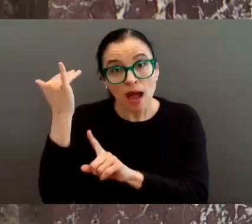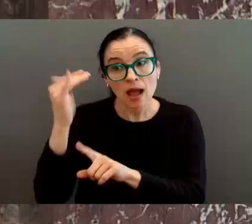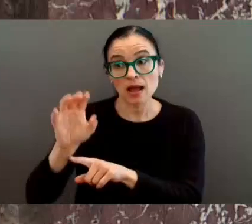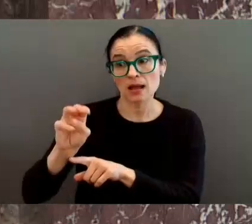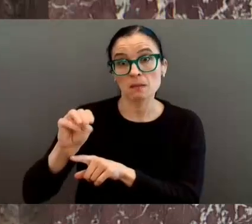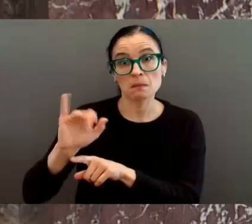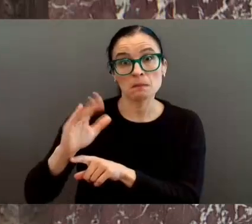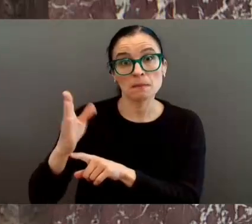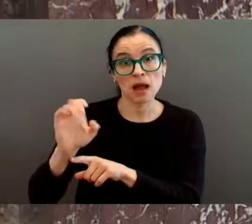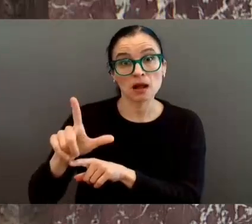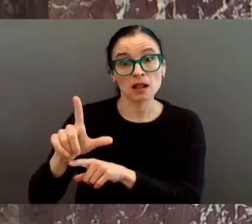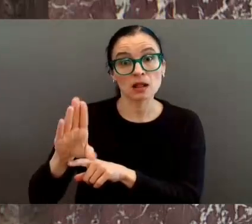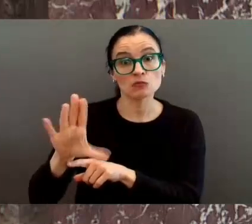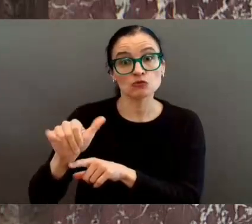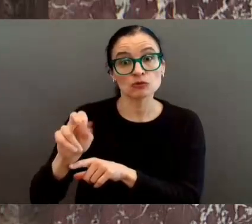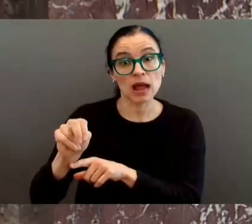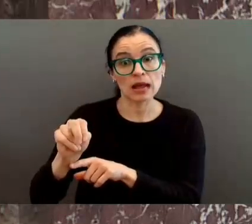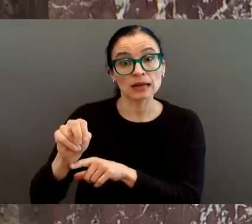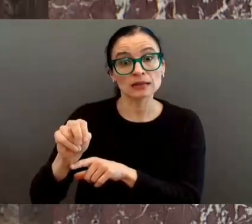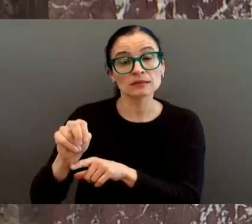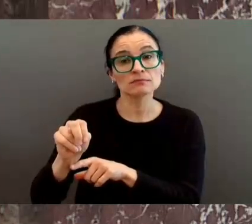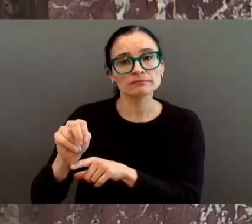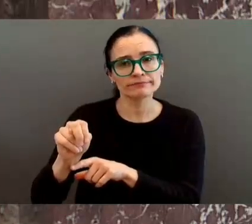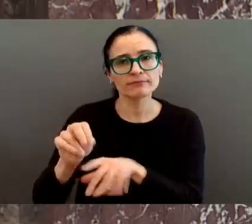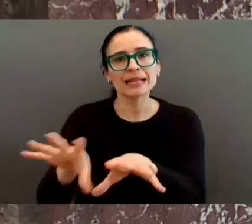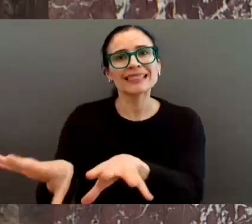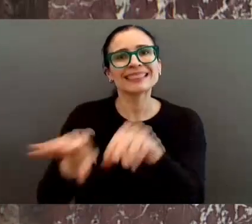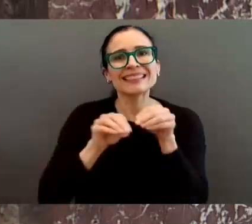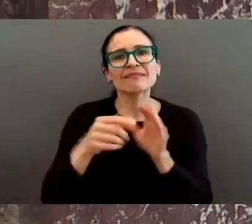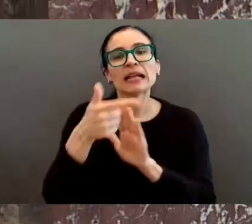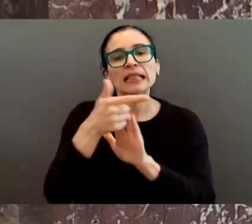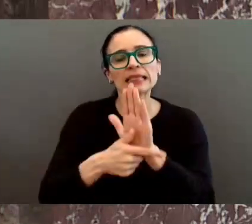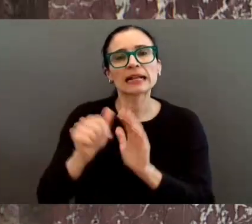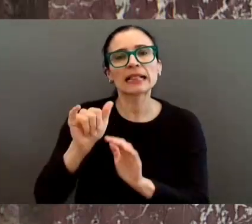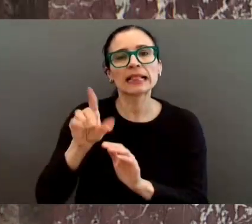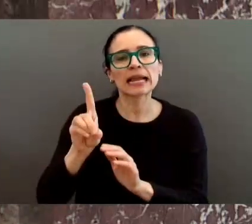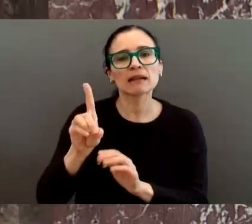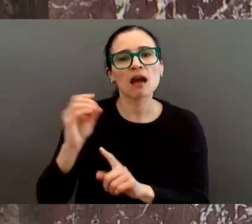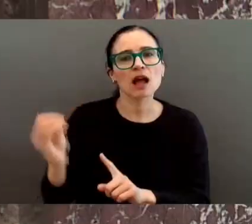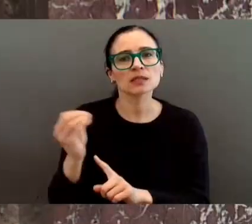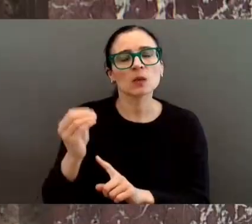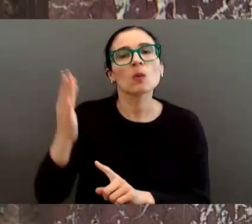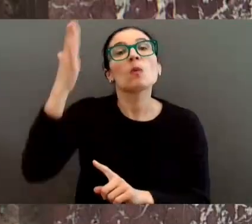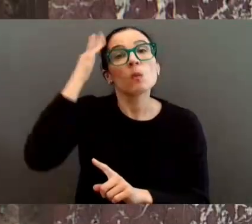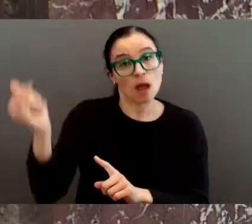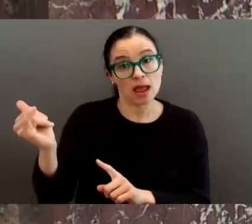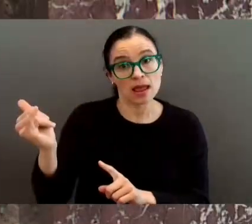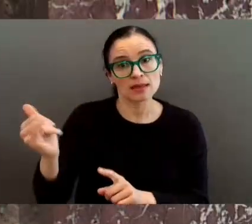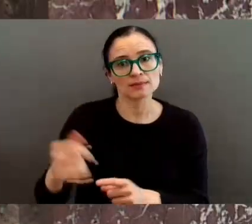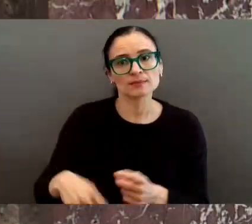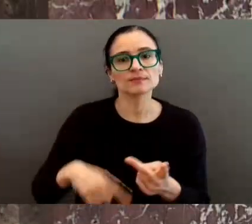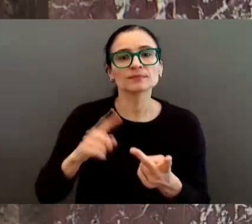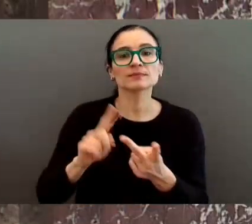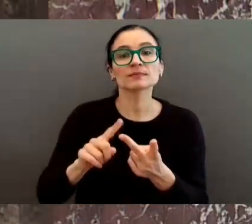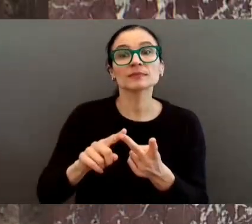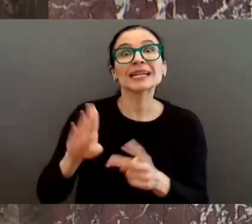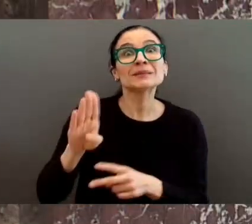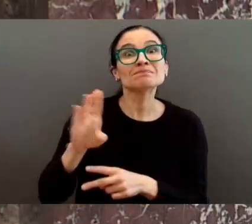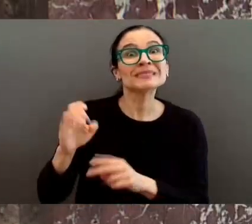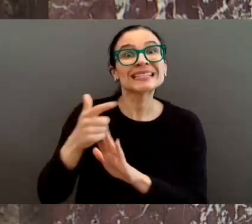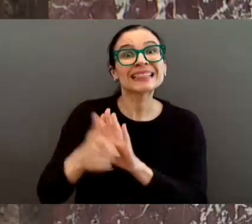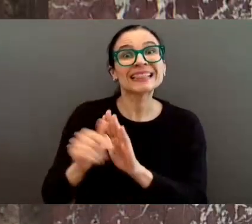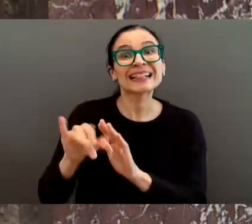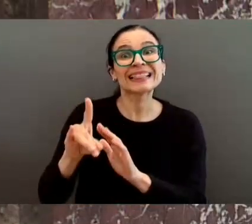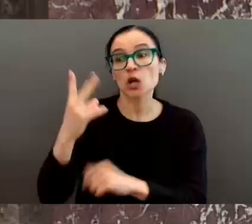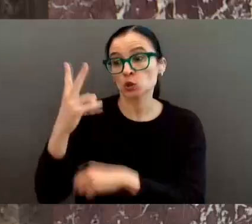Legal Aid, after only 2 years? And why, or was Vancouver actually consulted about